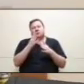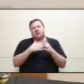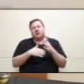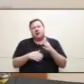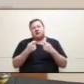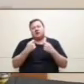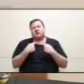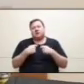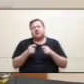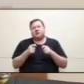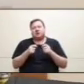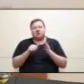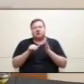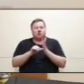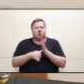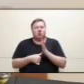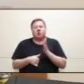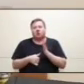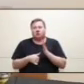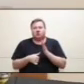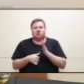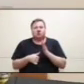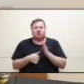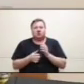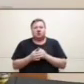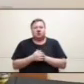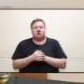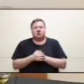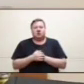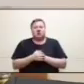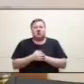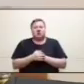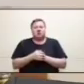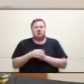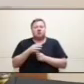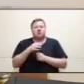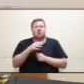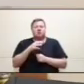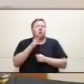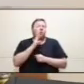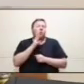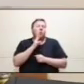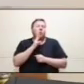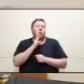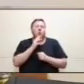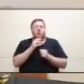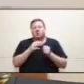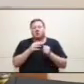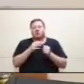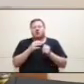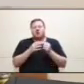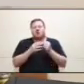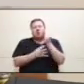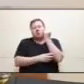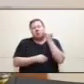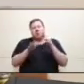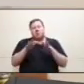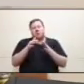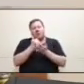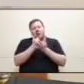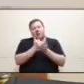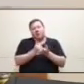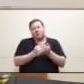conditional grants, particularly that water indigent support grant. When you